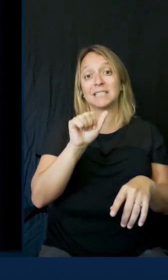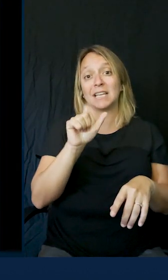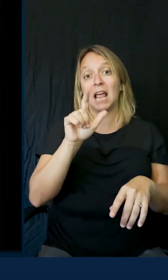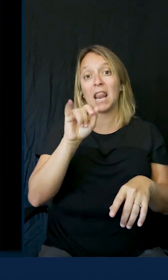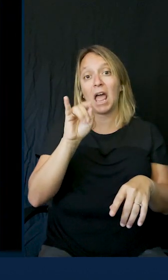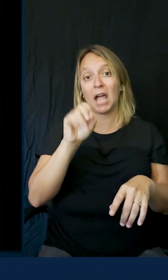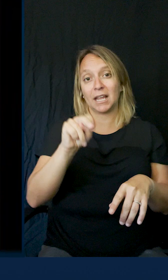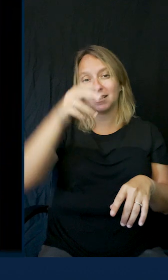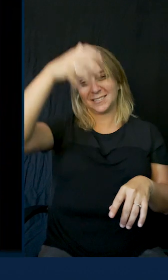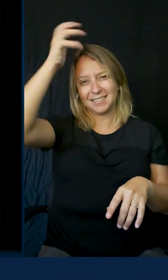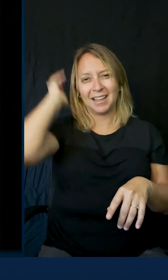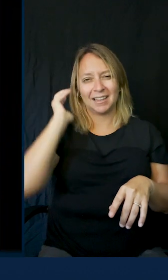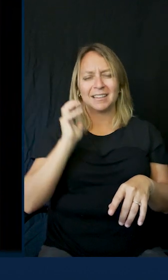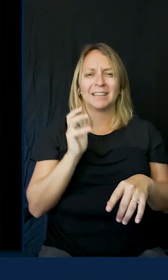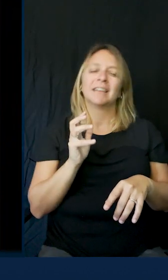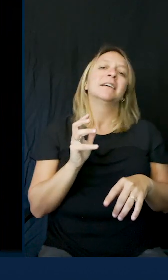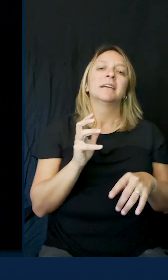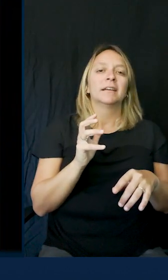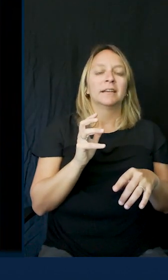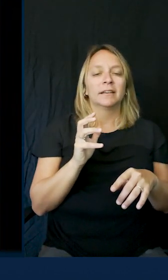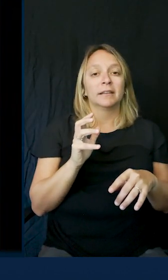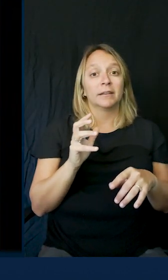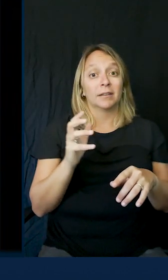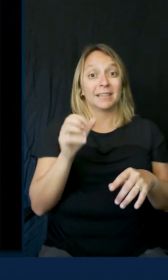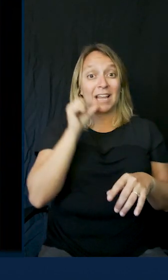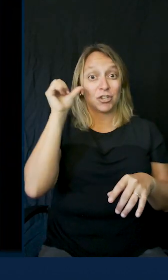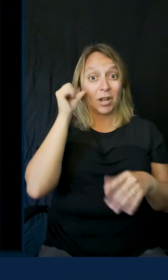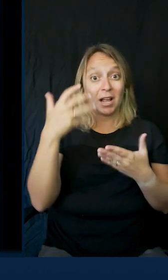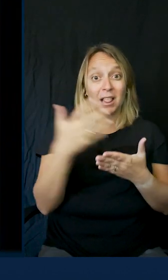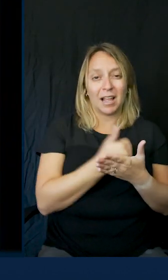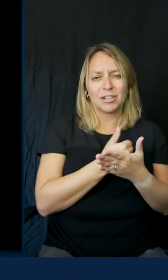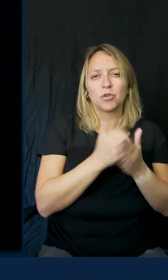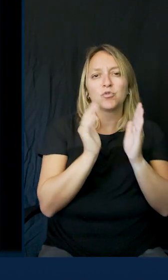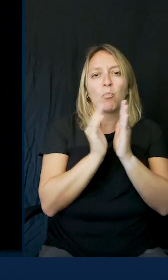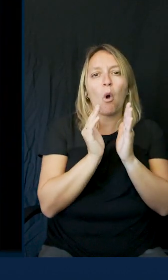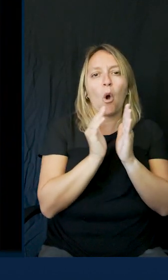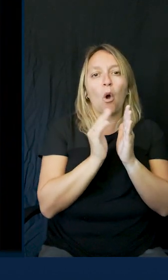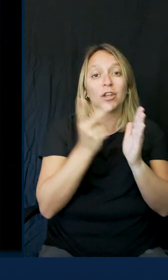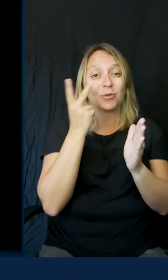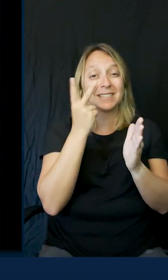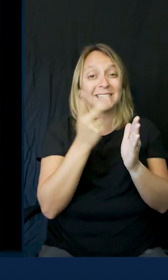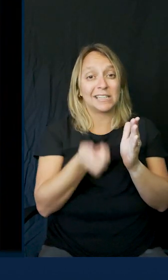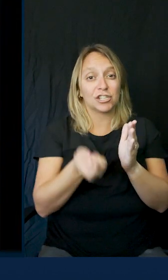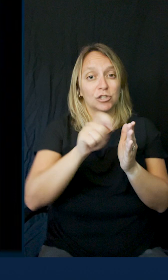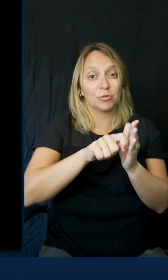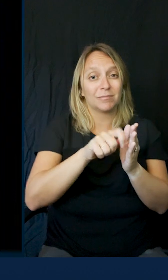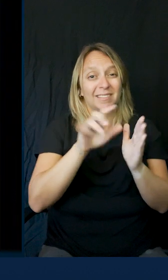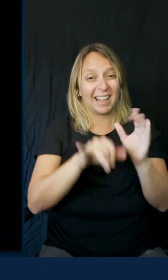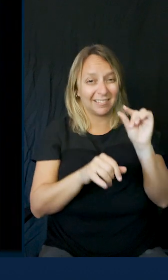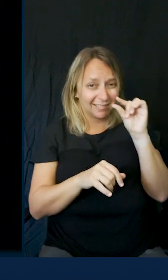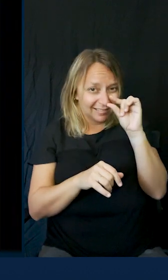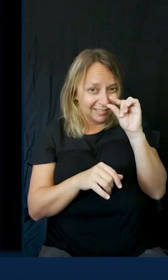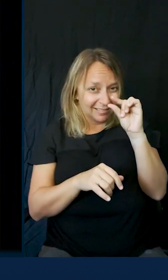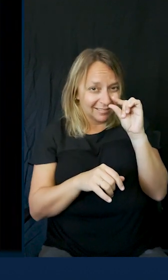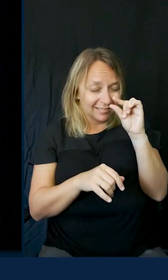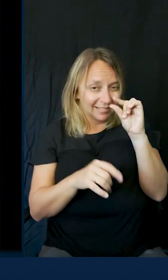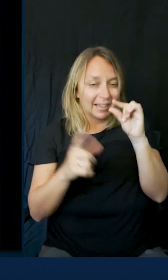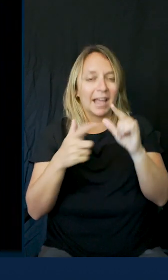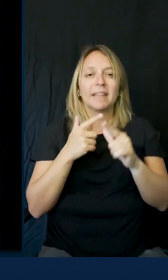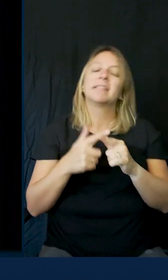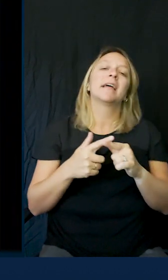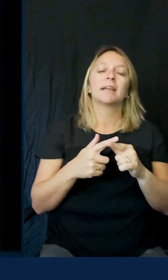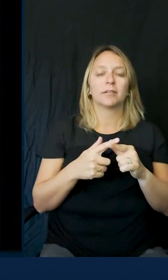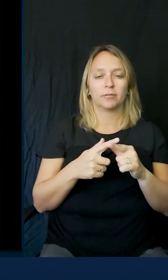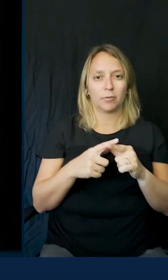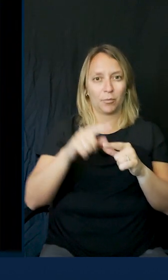we collected yesterday was tiny compared to that. So you can see in the beaker after we scooped, that's what it looked like. And then when we got it into the tubes,